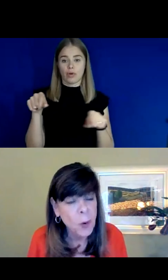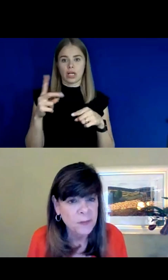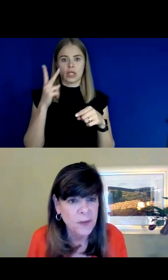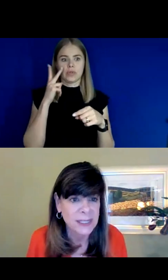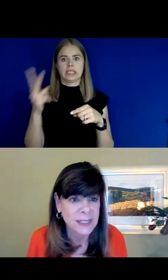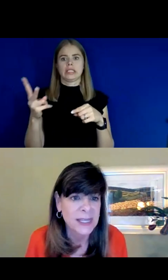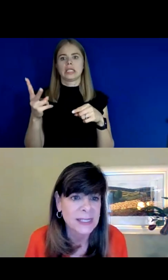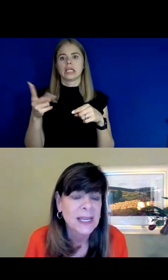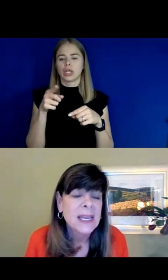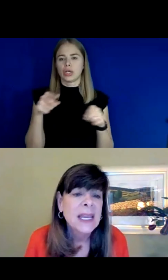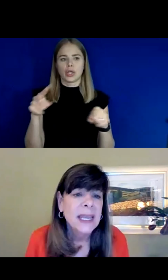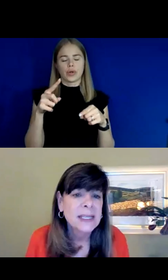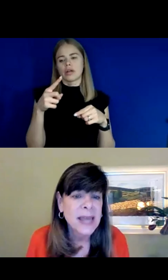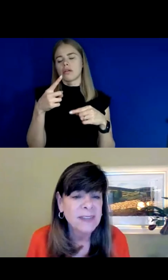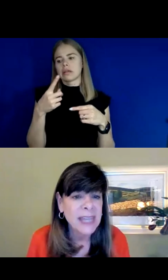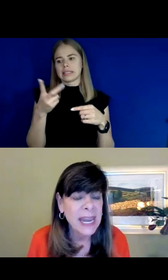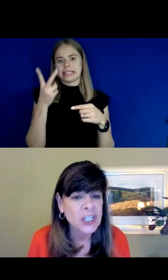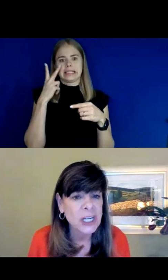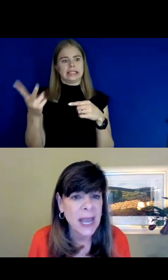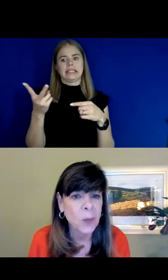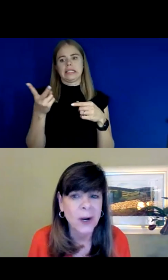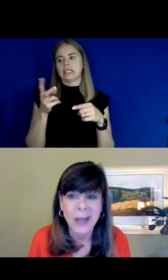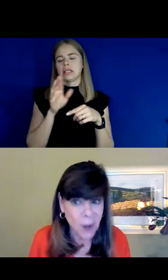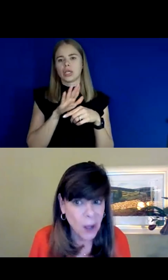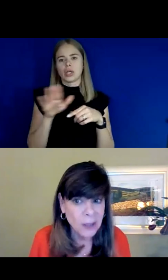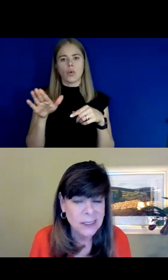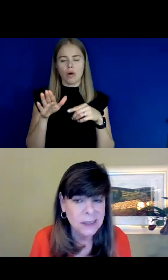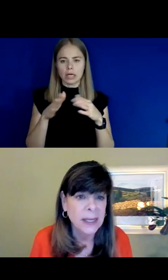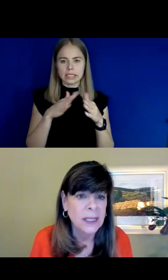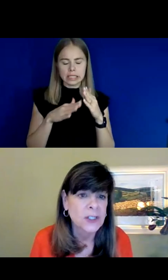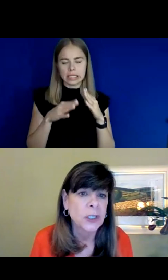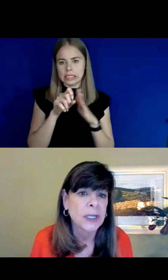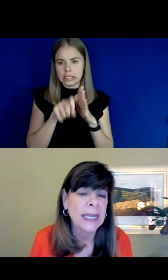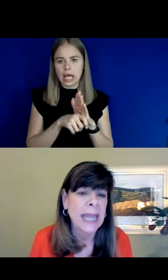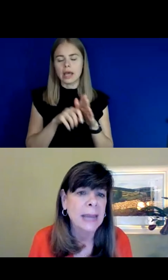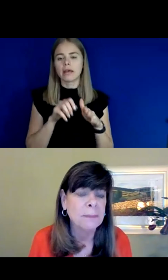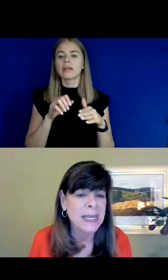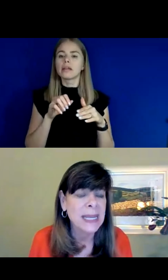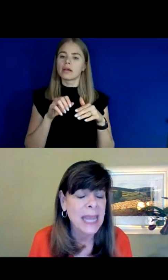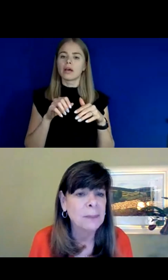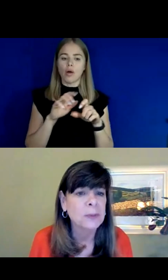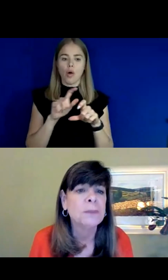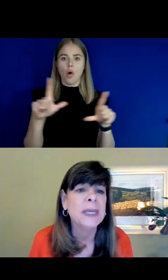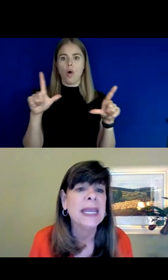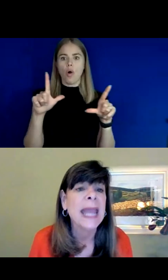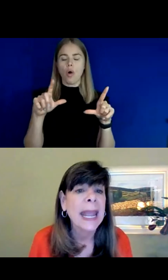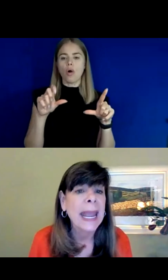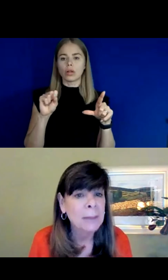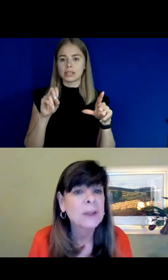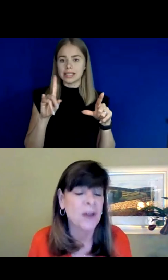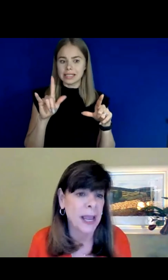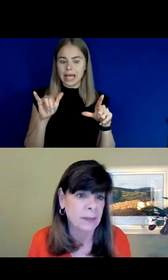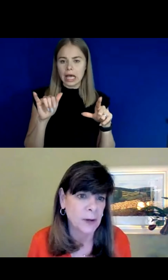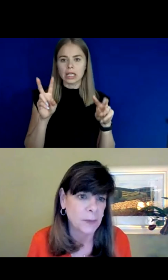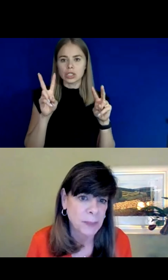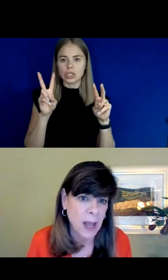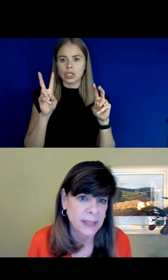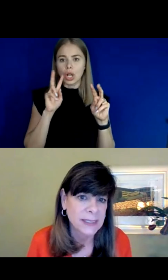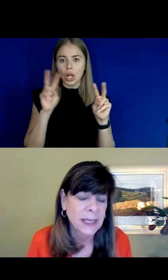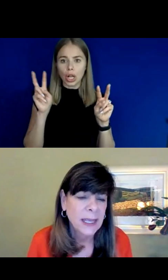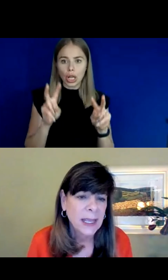the forefront of this, is that the aging network, like all society, is looking at being able to be amplifying